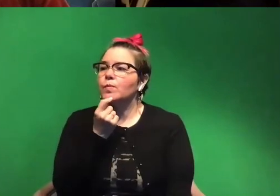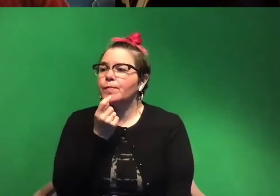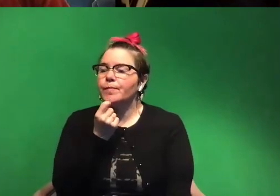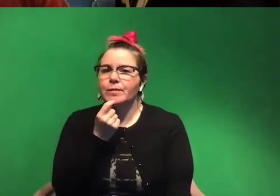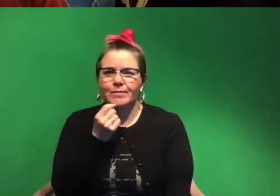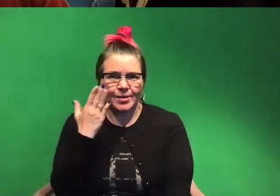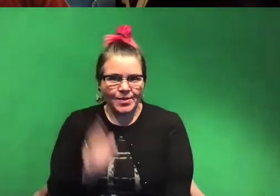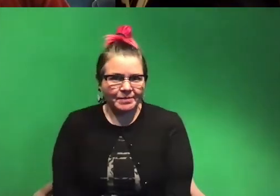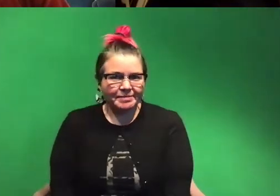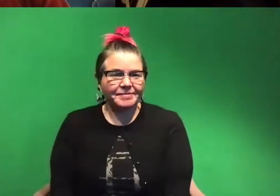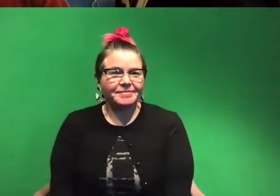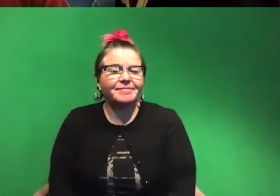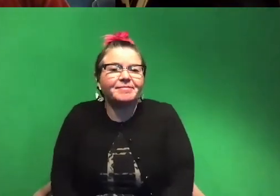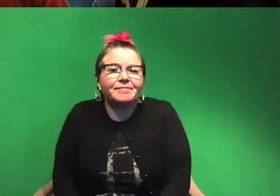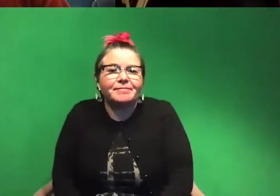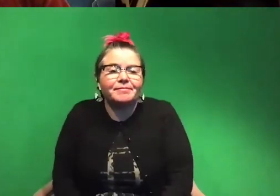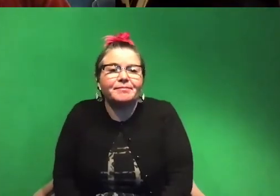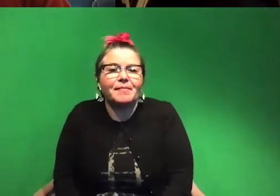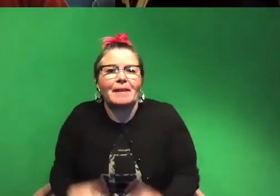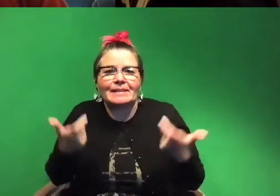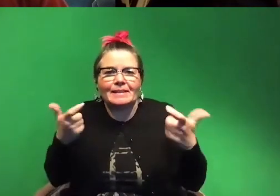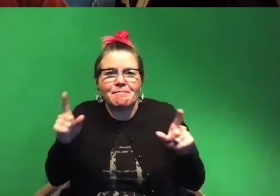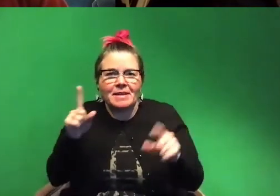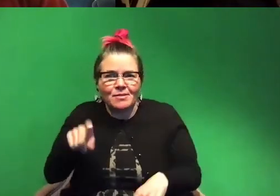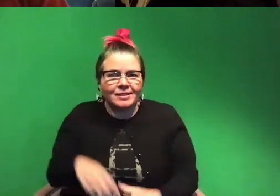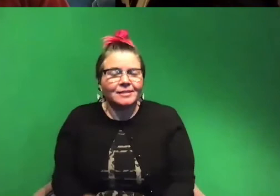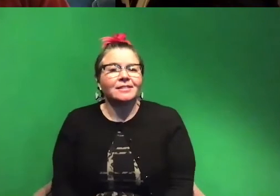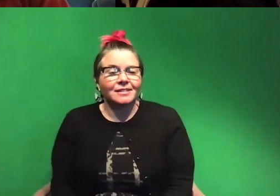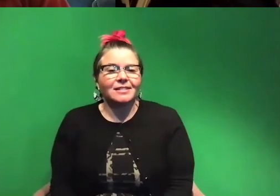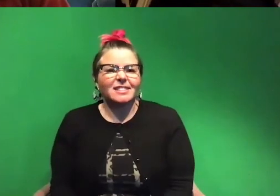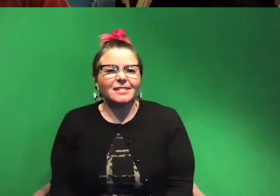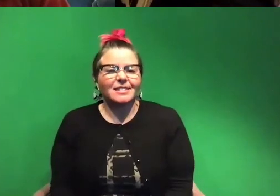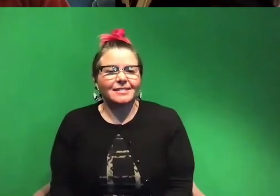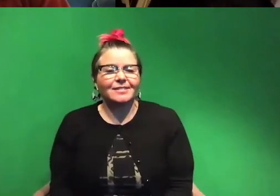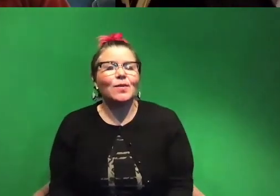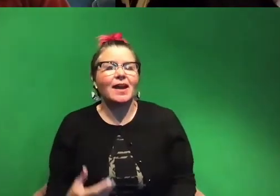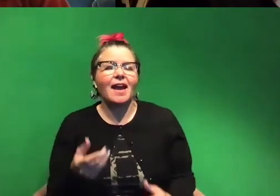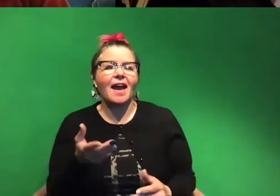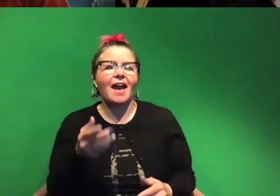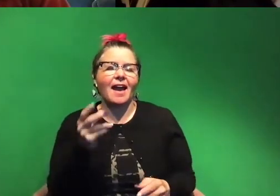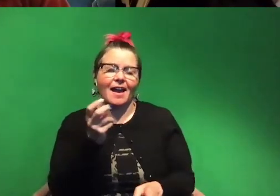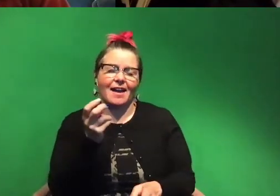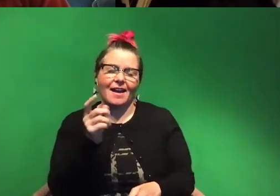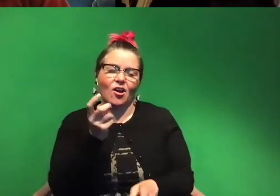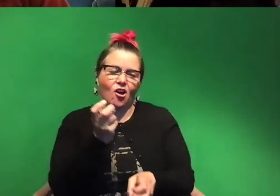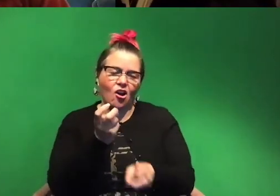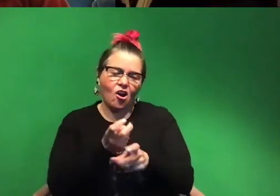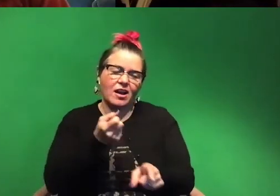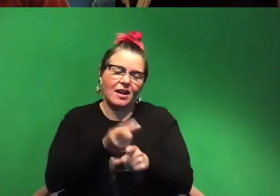know. That's such a big question. It's a big question. We ask the hard-hitting questions here at Skype a Scientist